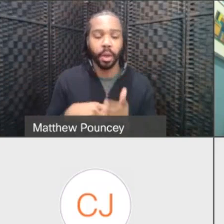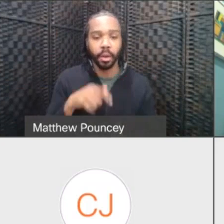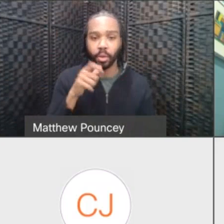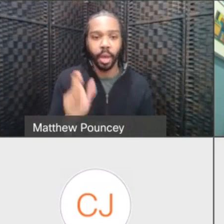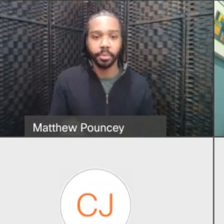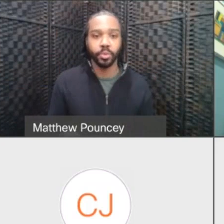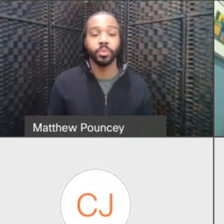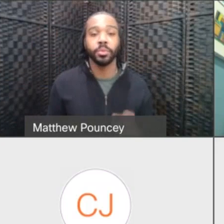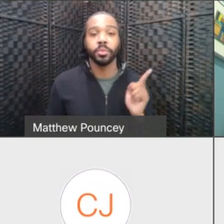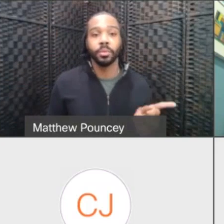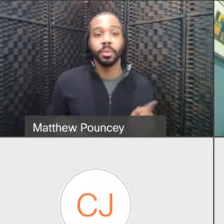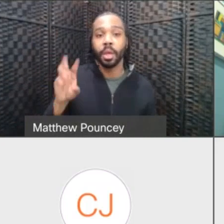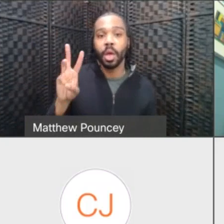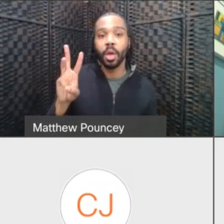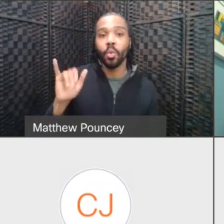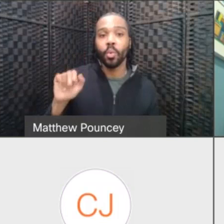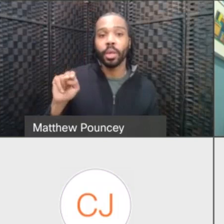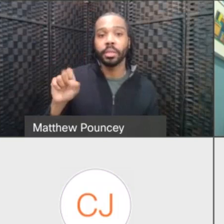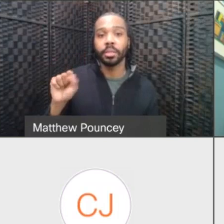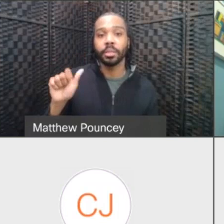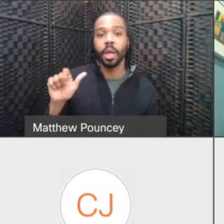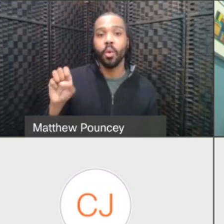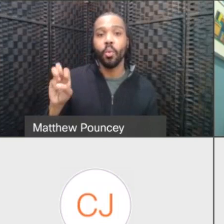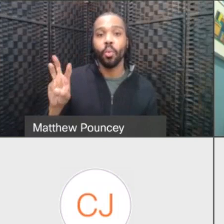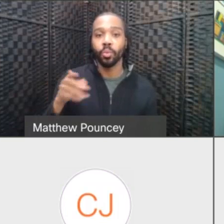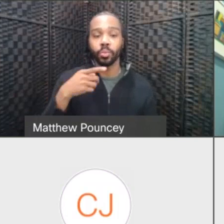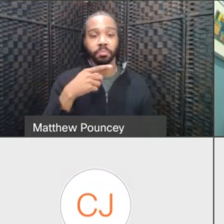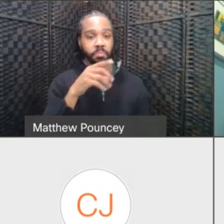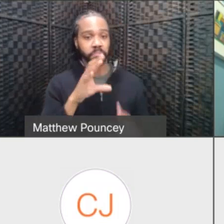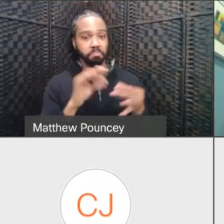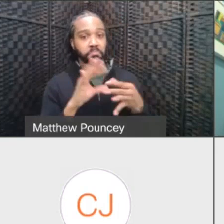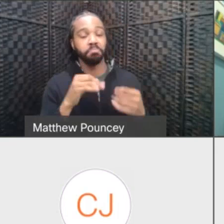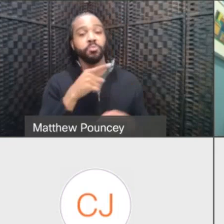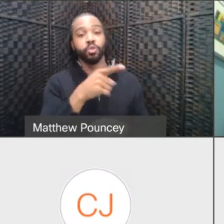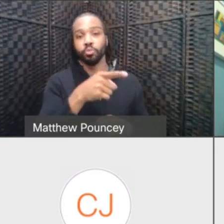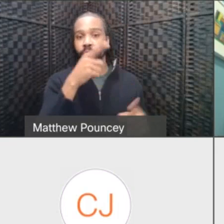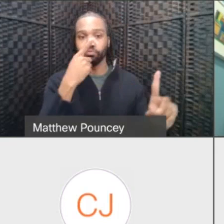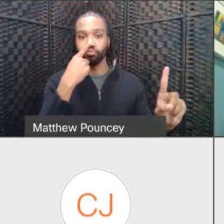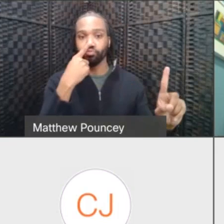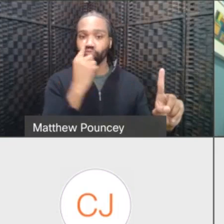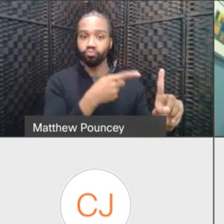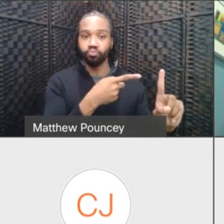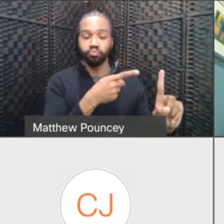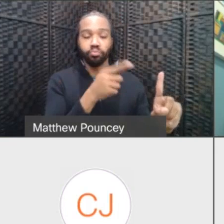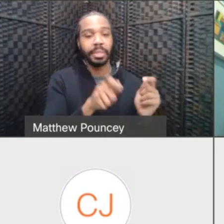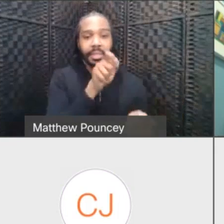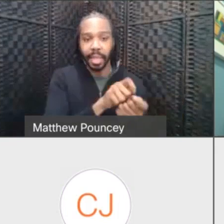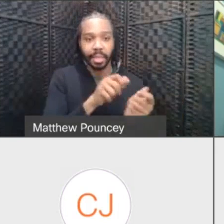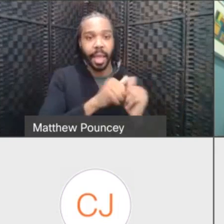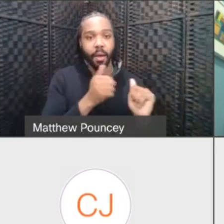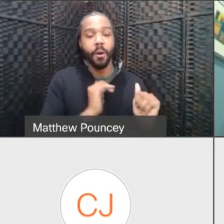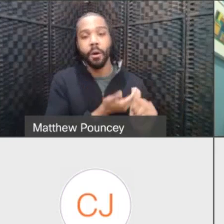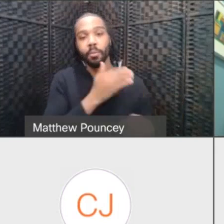it. You covered it exactly, Director Reese, the way the process works. We